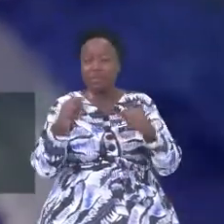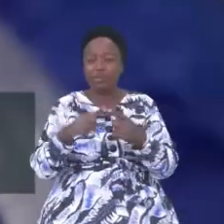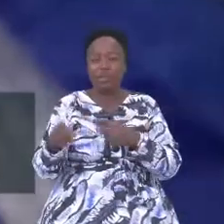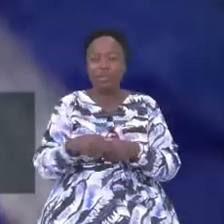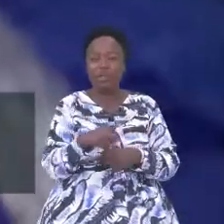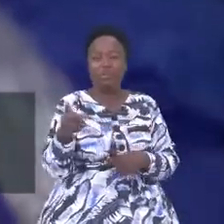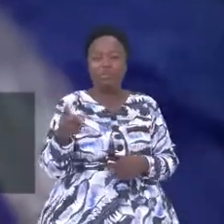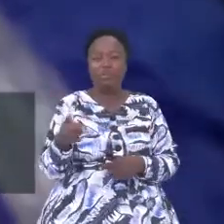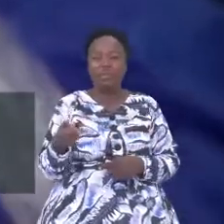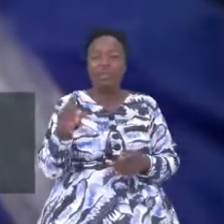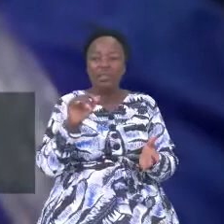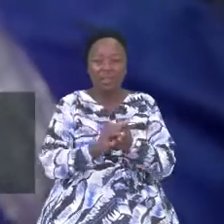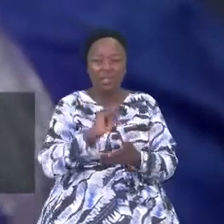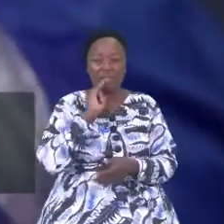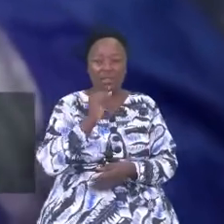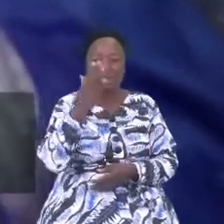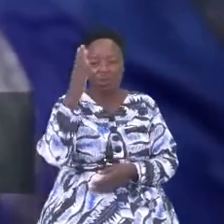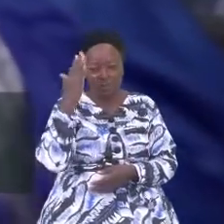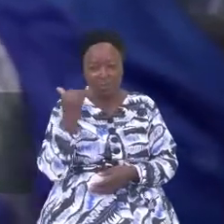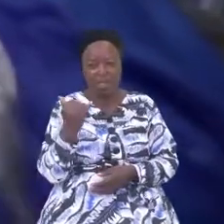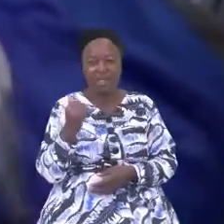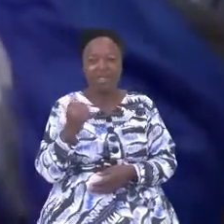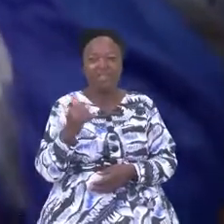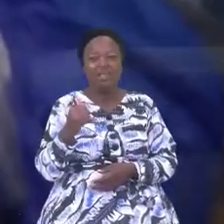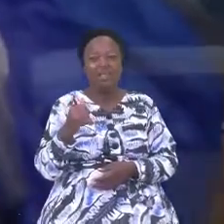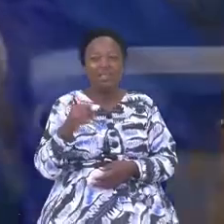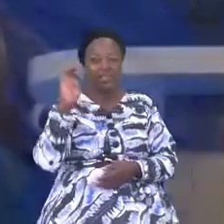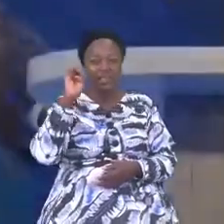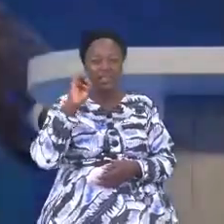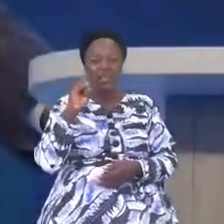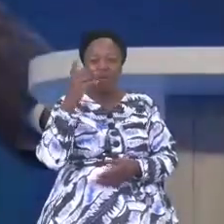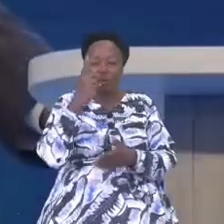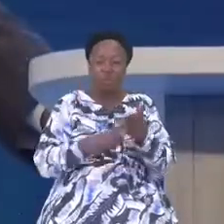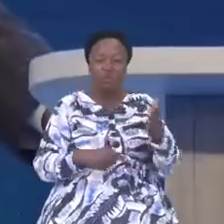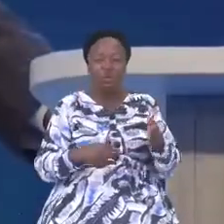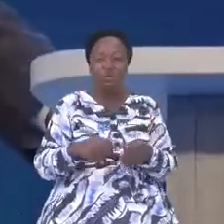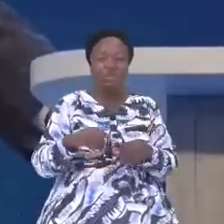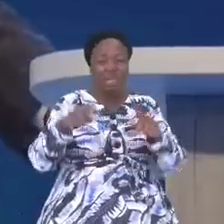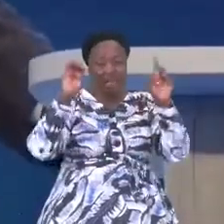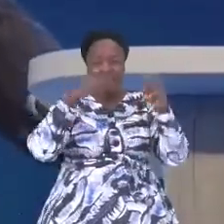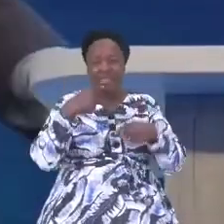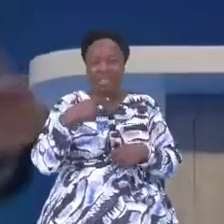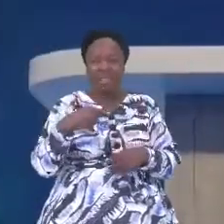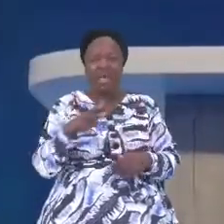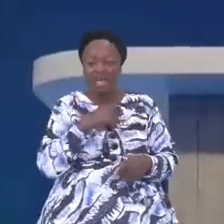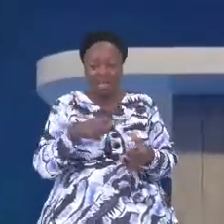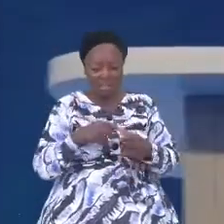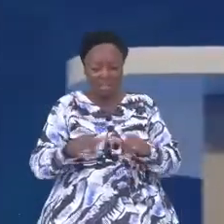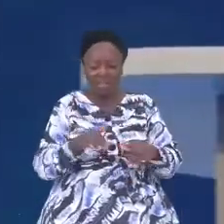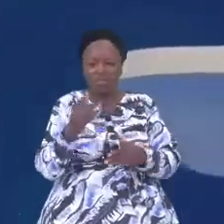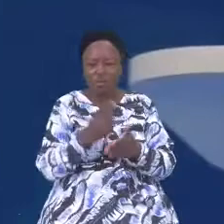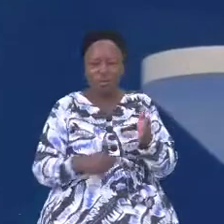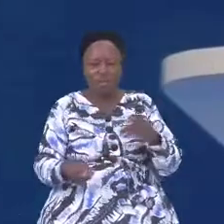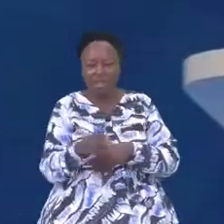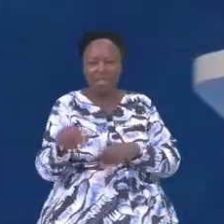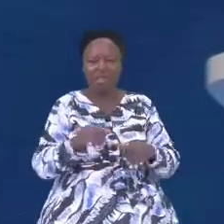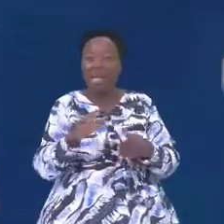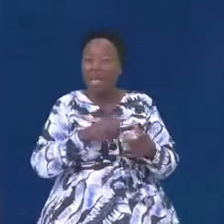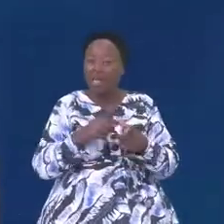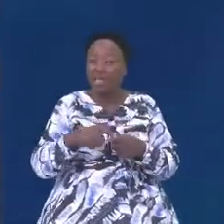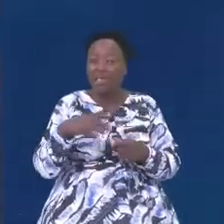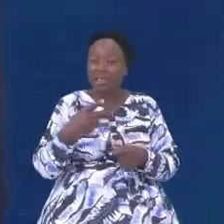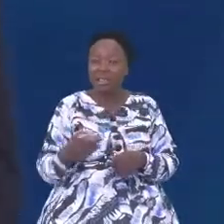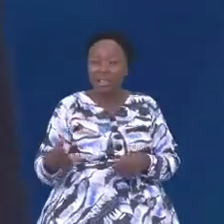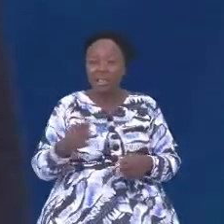them, that's why they said what they said, they did what they did, and they think